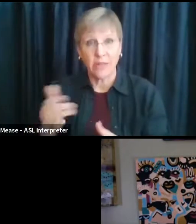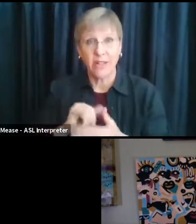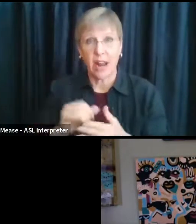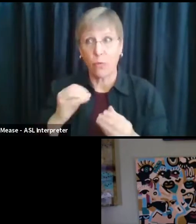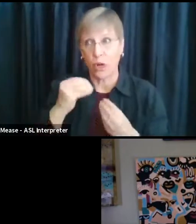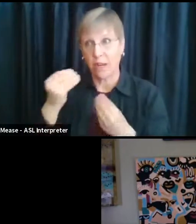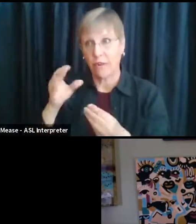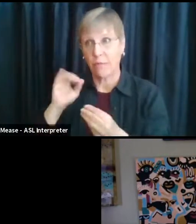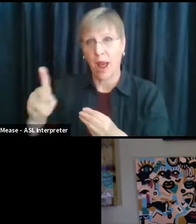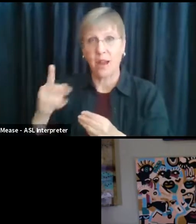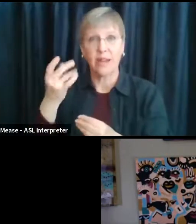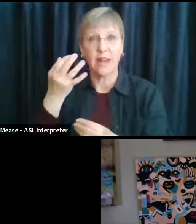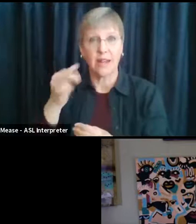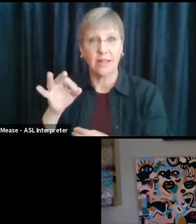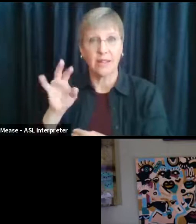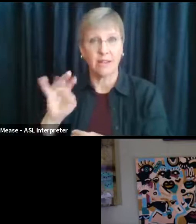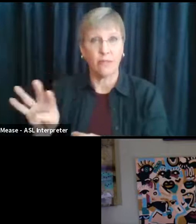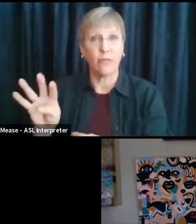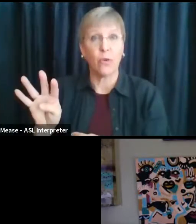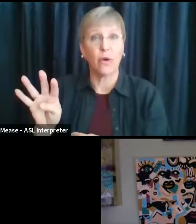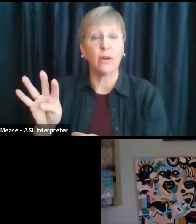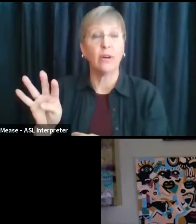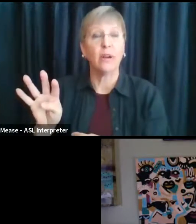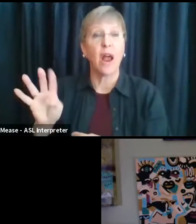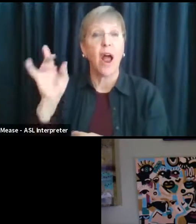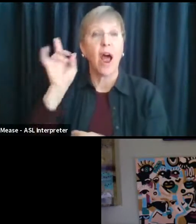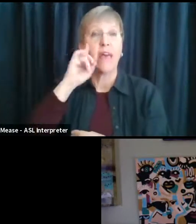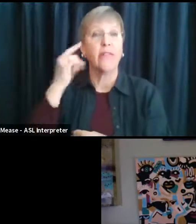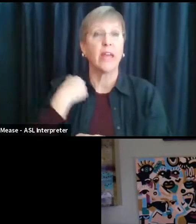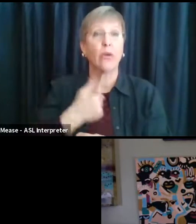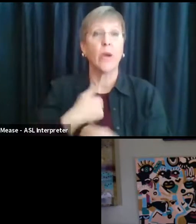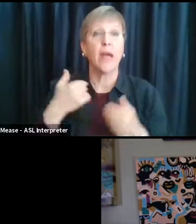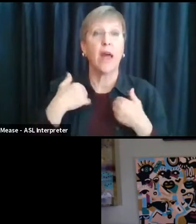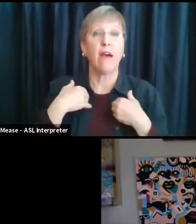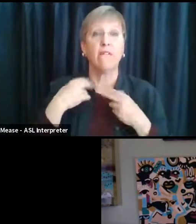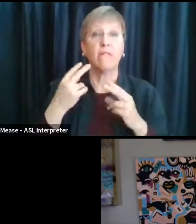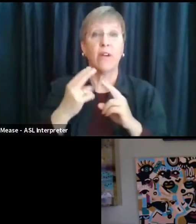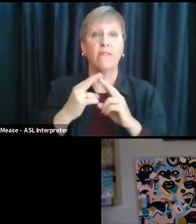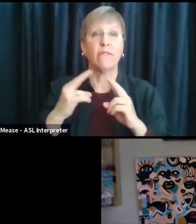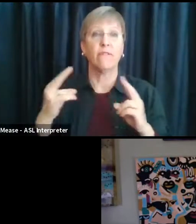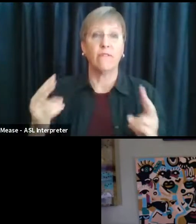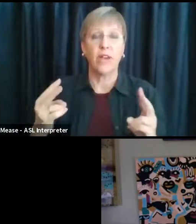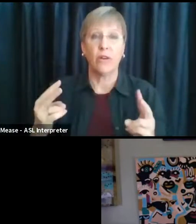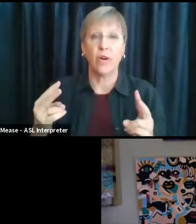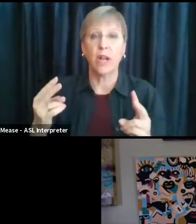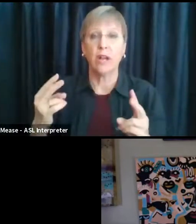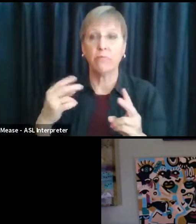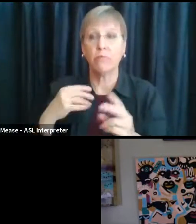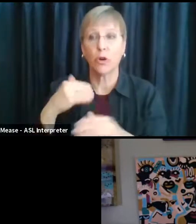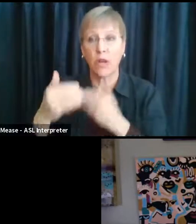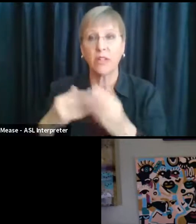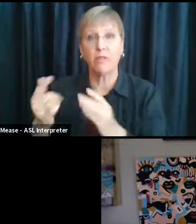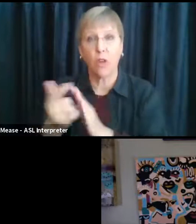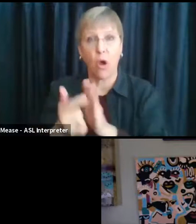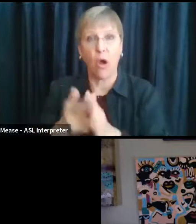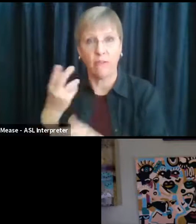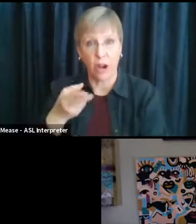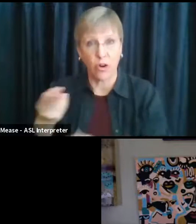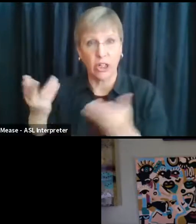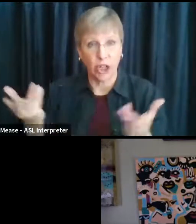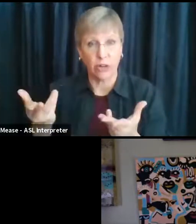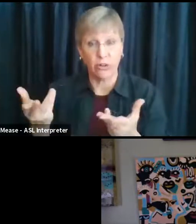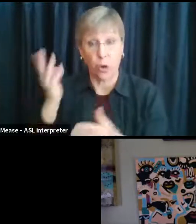in 1974. I think we have very protective law of heritage here. So are